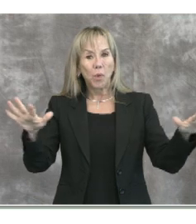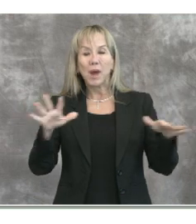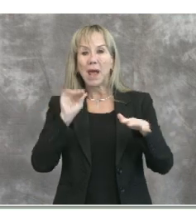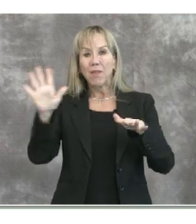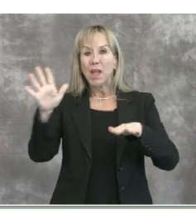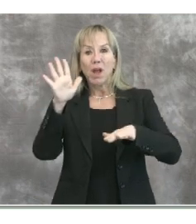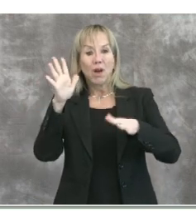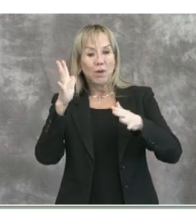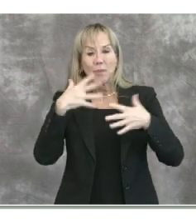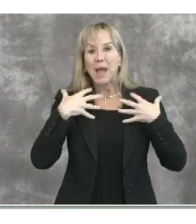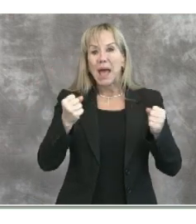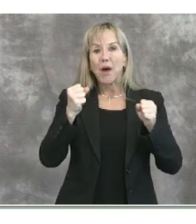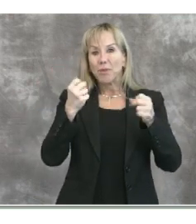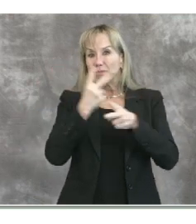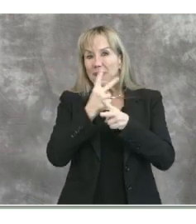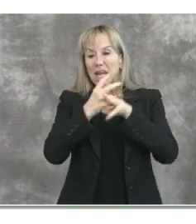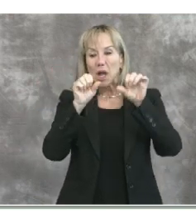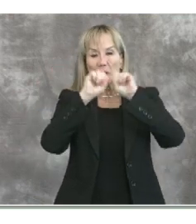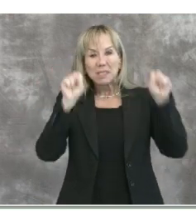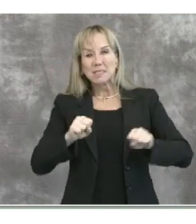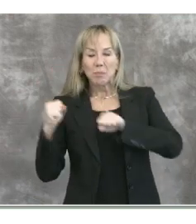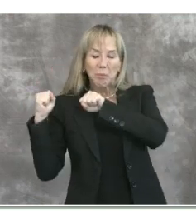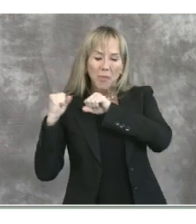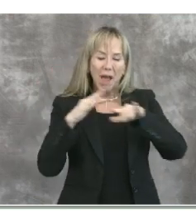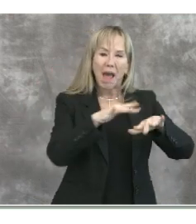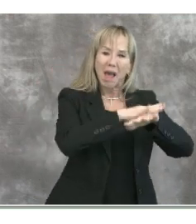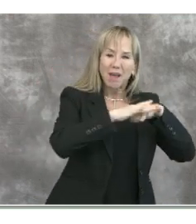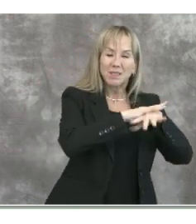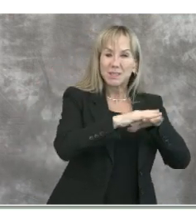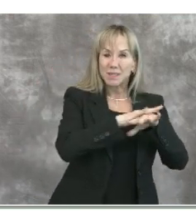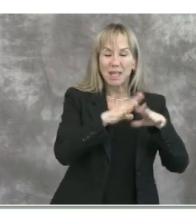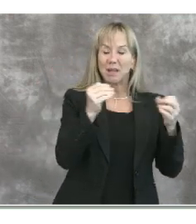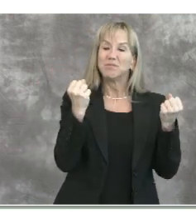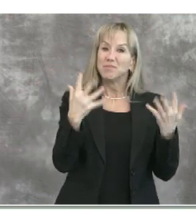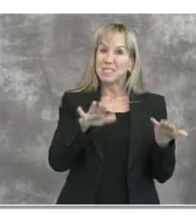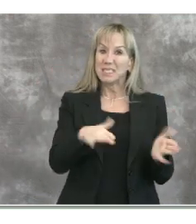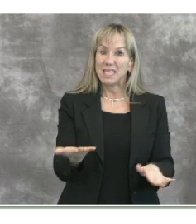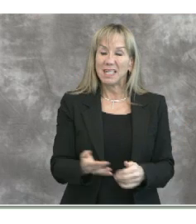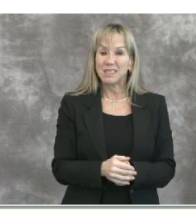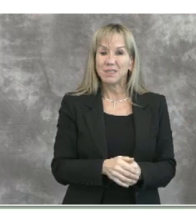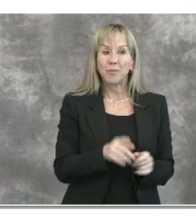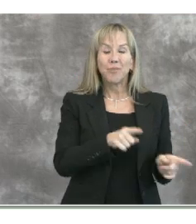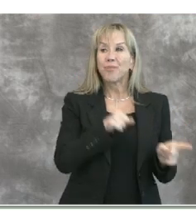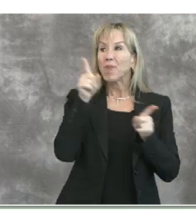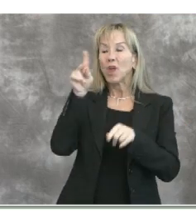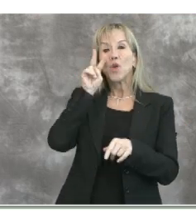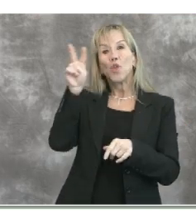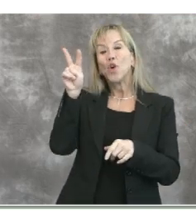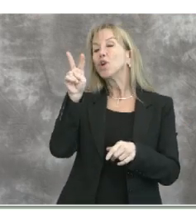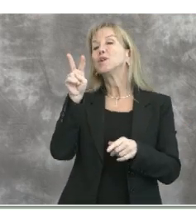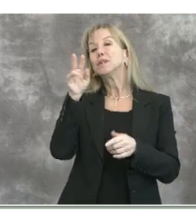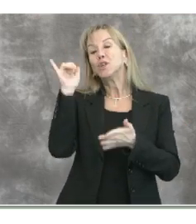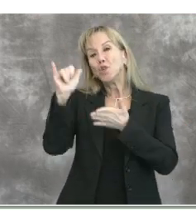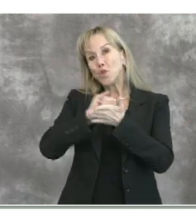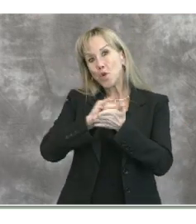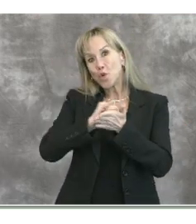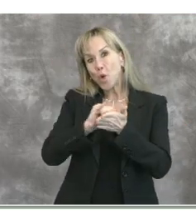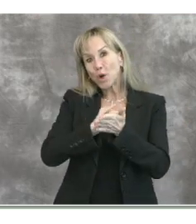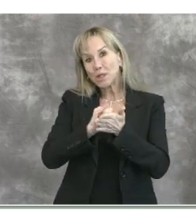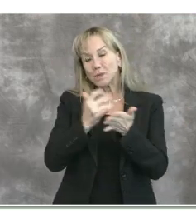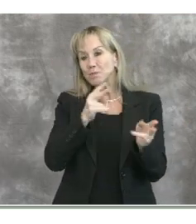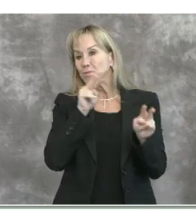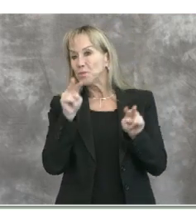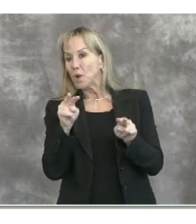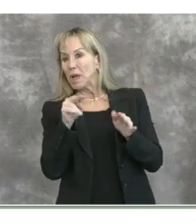system and the significant spike in deaths. If you look at New York, that is more a testament in 1918 at least of what should be